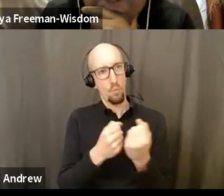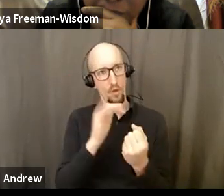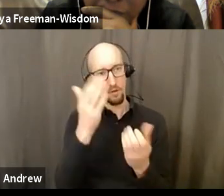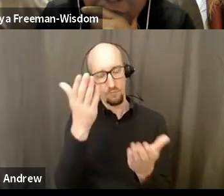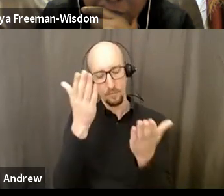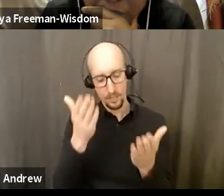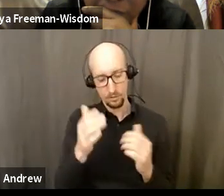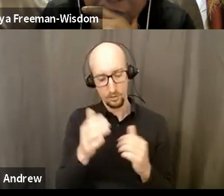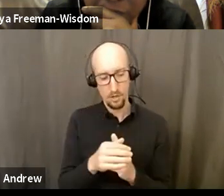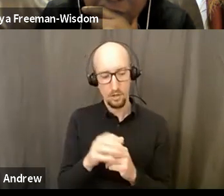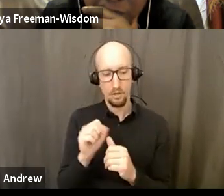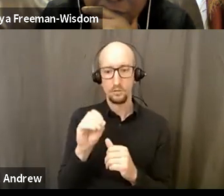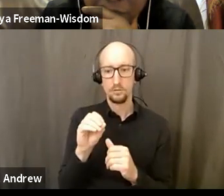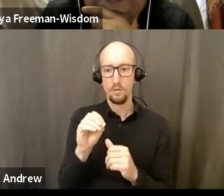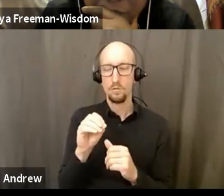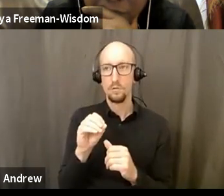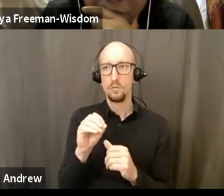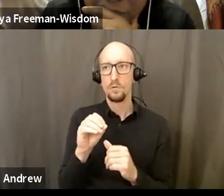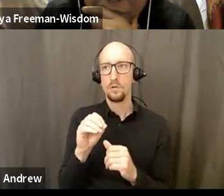to.